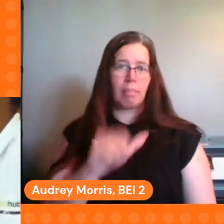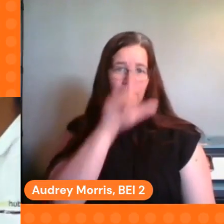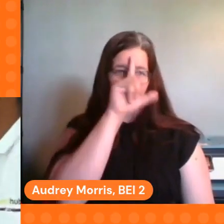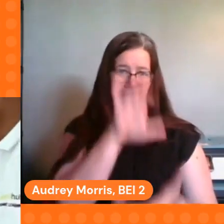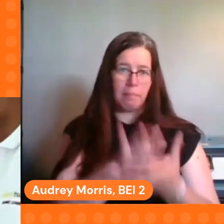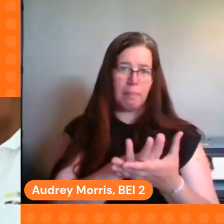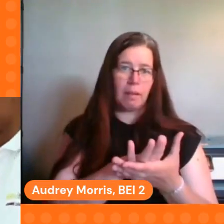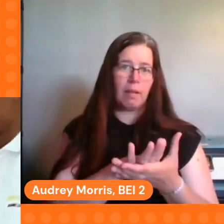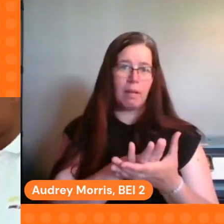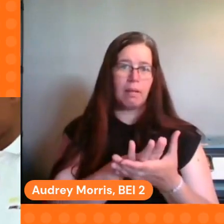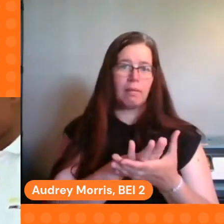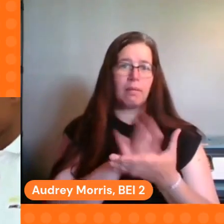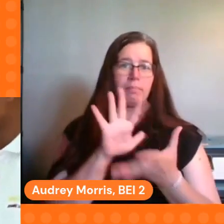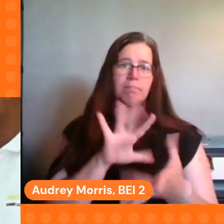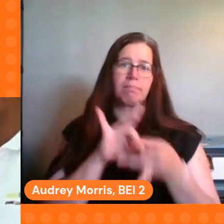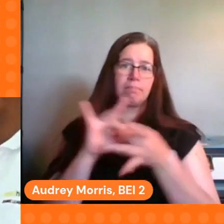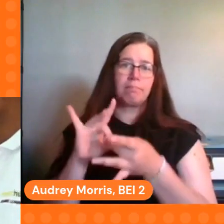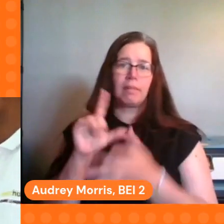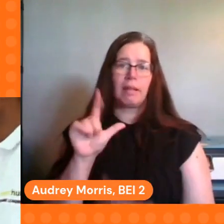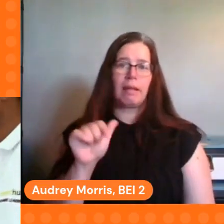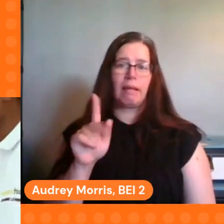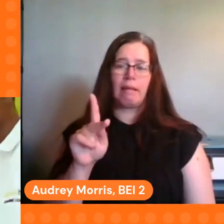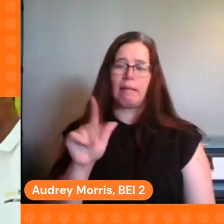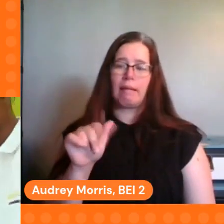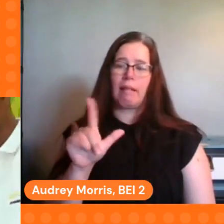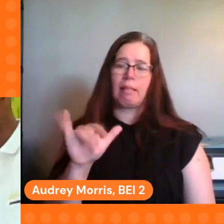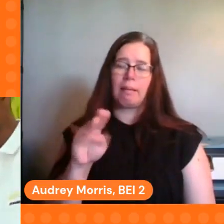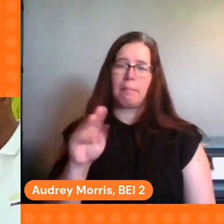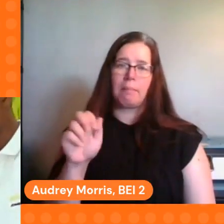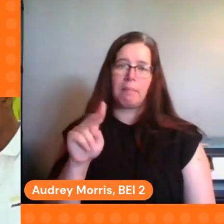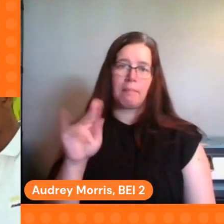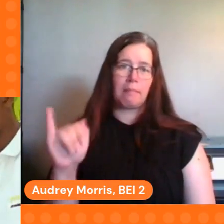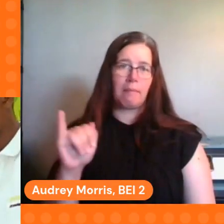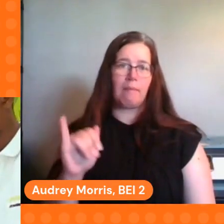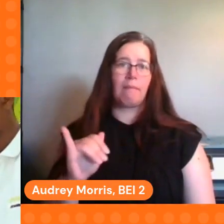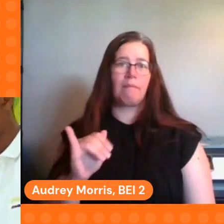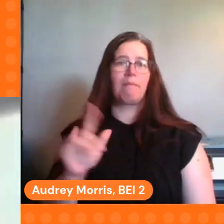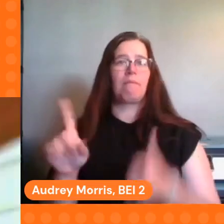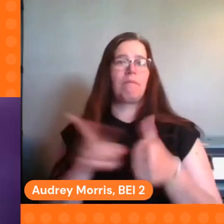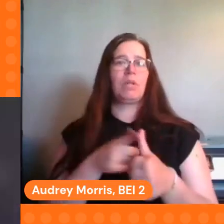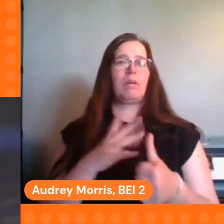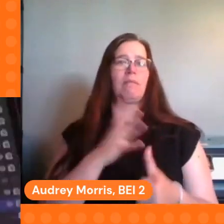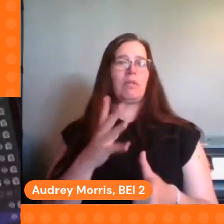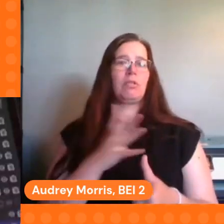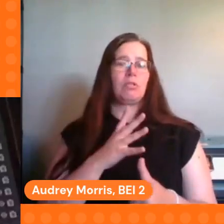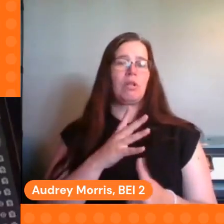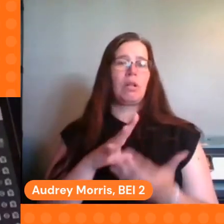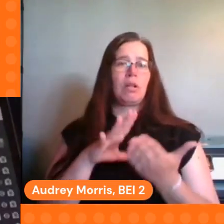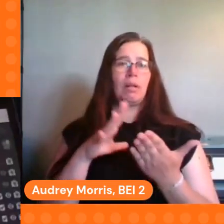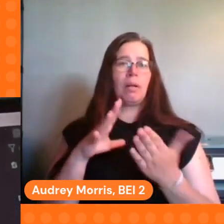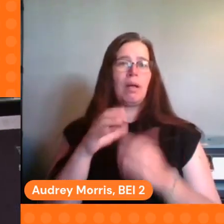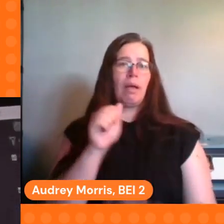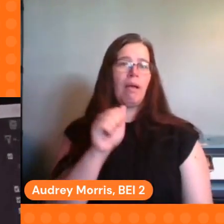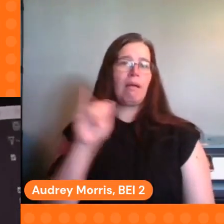to Kalimani, Tanzania's first ever artificial intelligence powered Tanzanian Sign Language app.